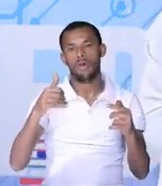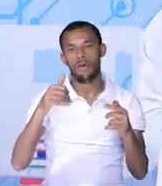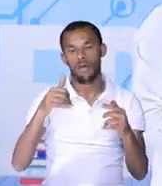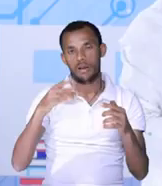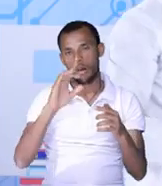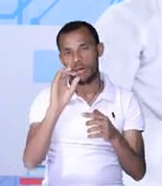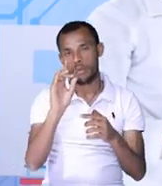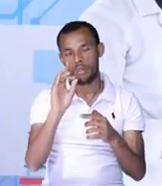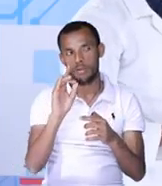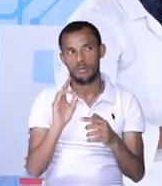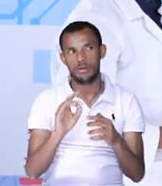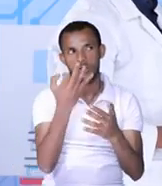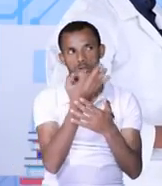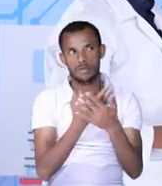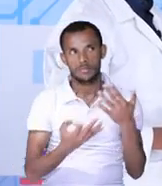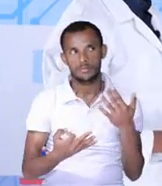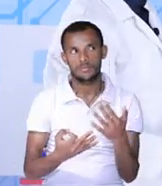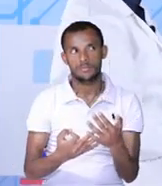listed there. So